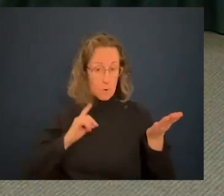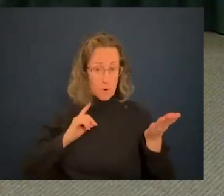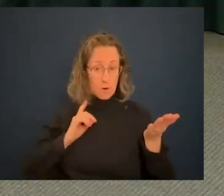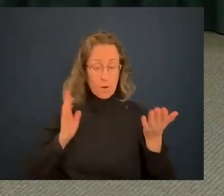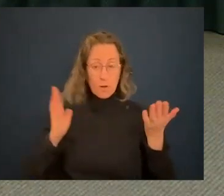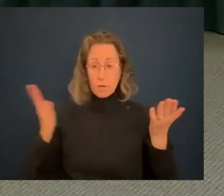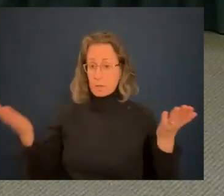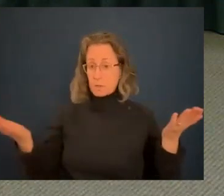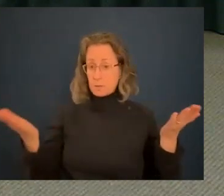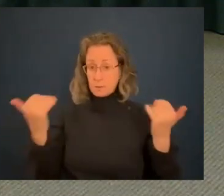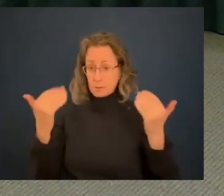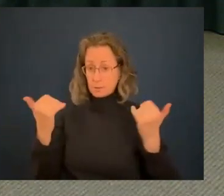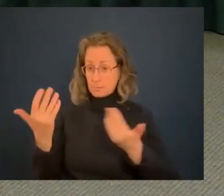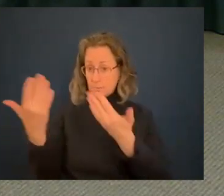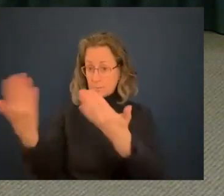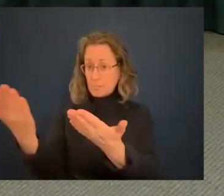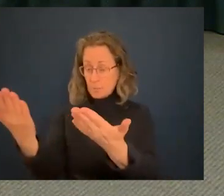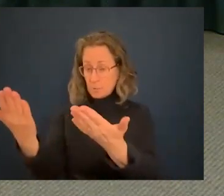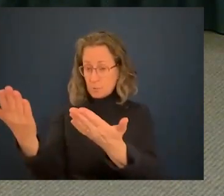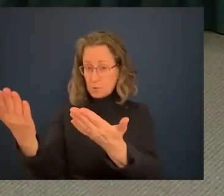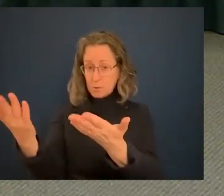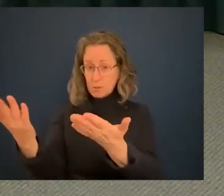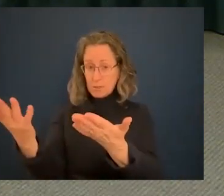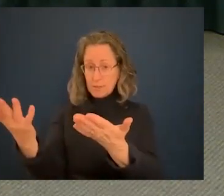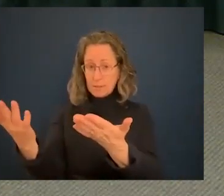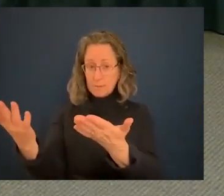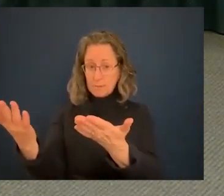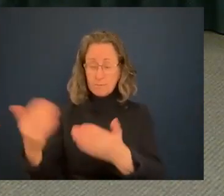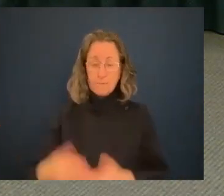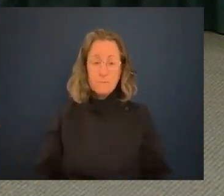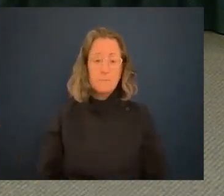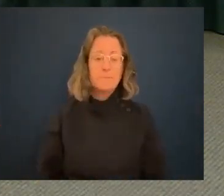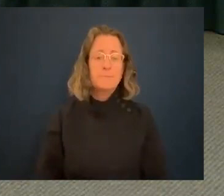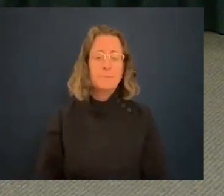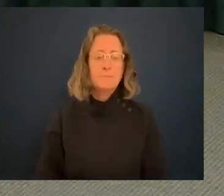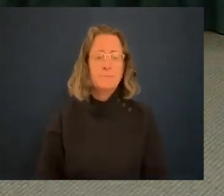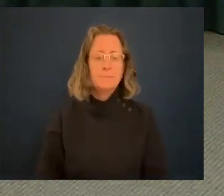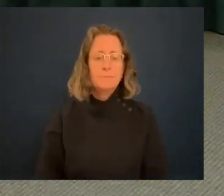uh motion of the board unless there's other discussion on this item